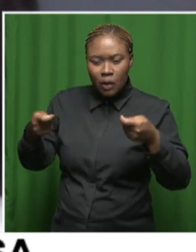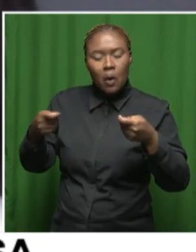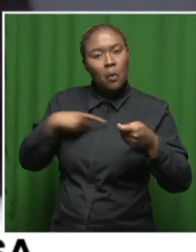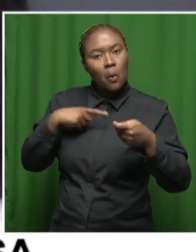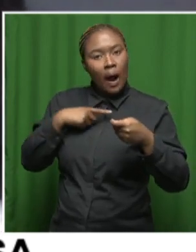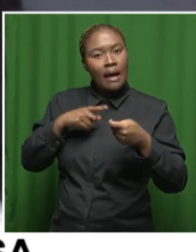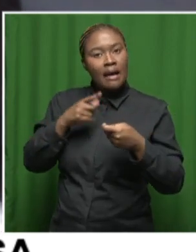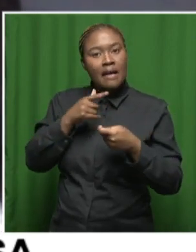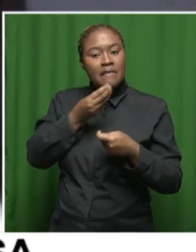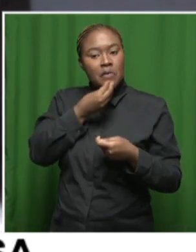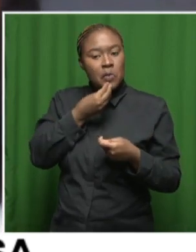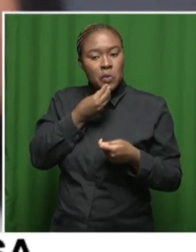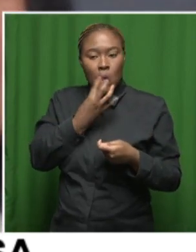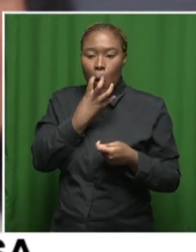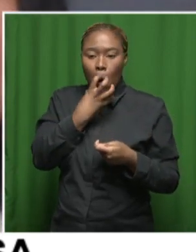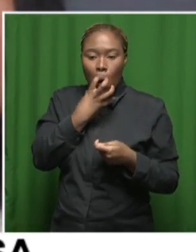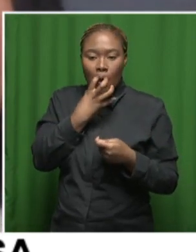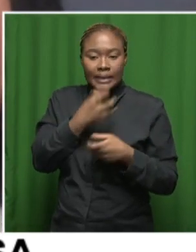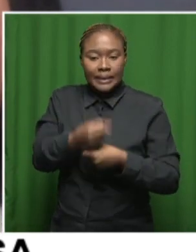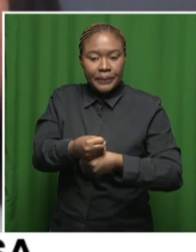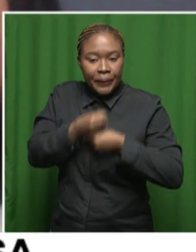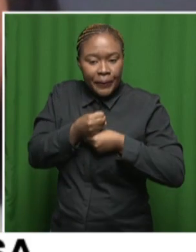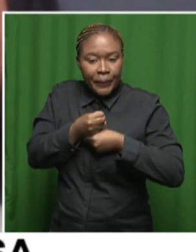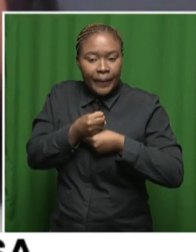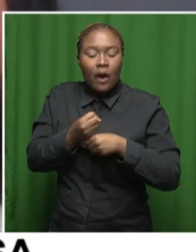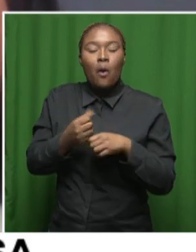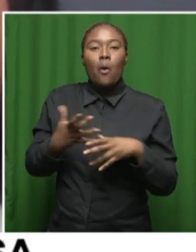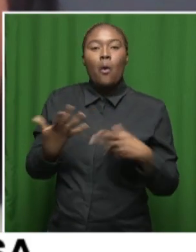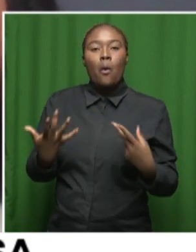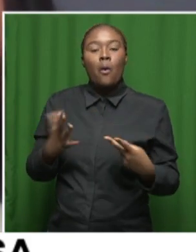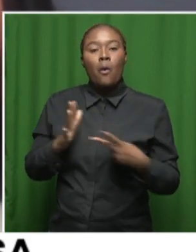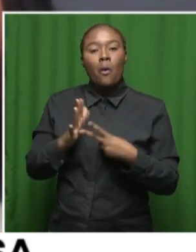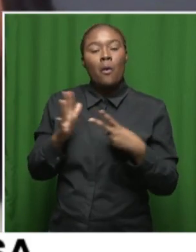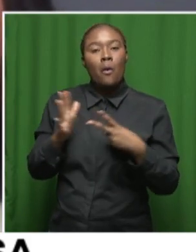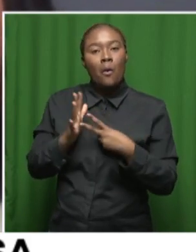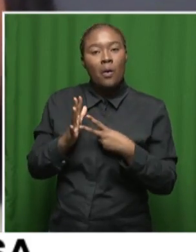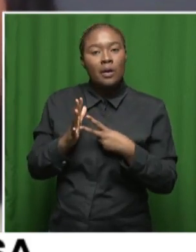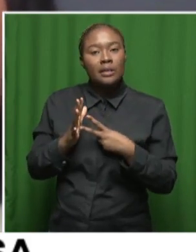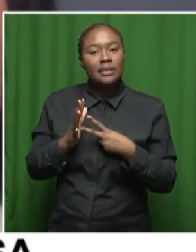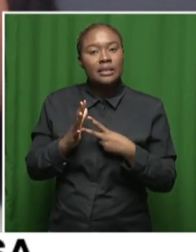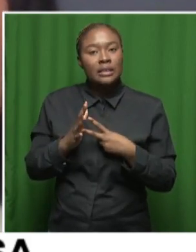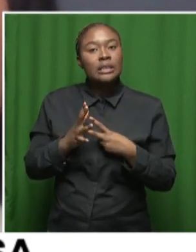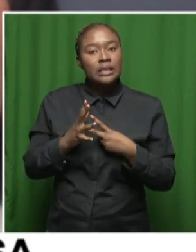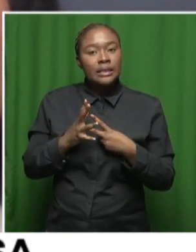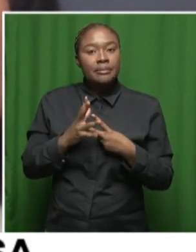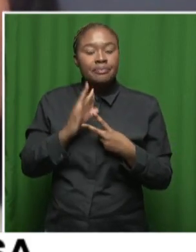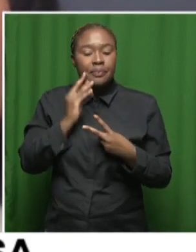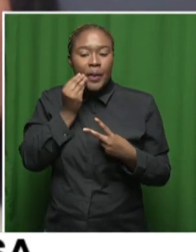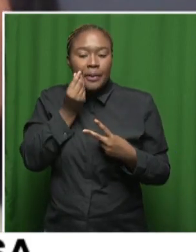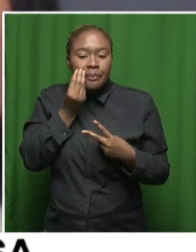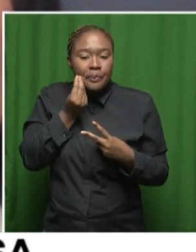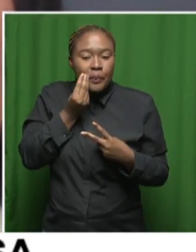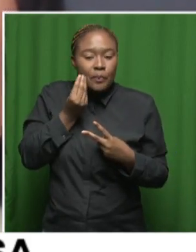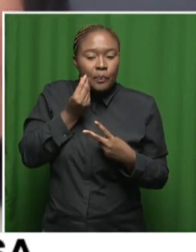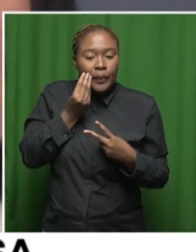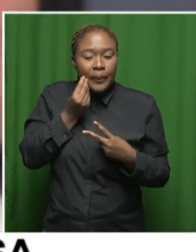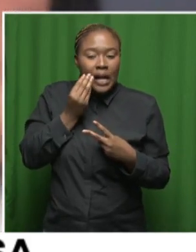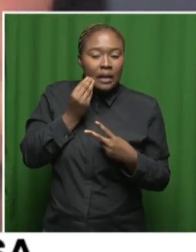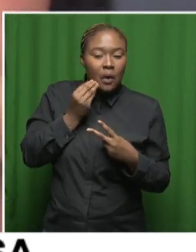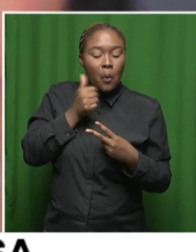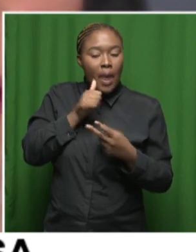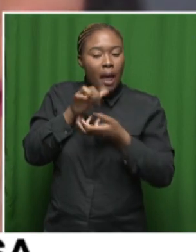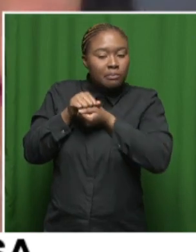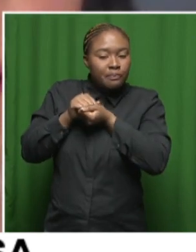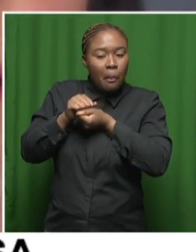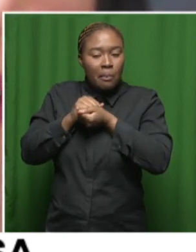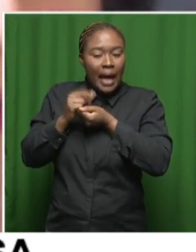some foods, or the ability to, you know, maintain or create and maintain that crispiness in some foods? Yeah,